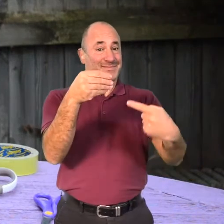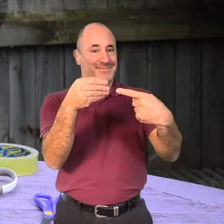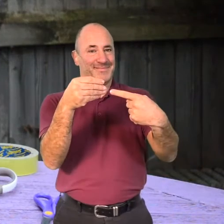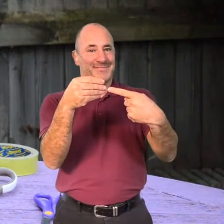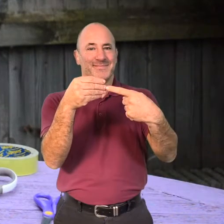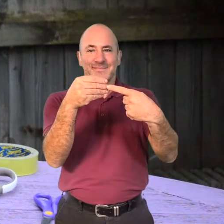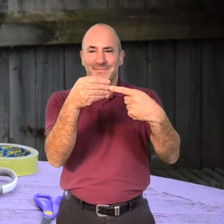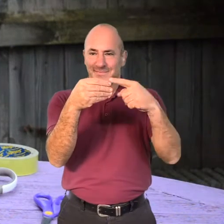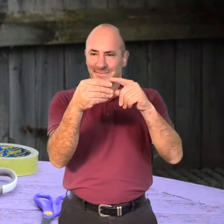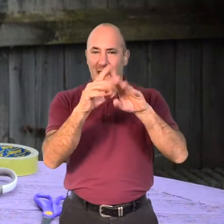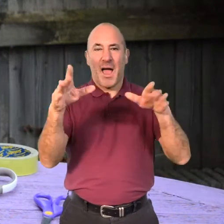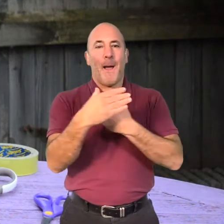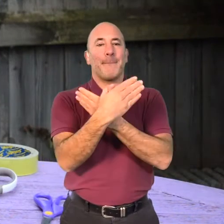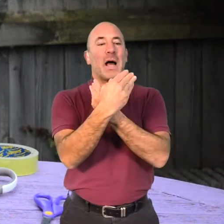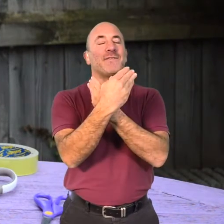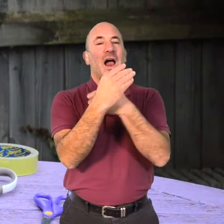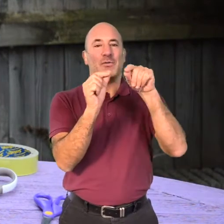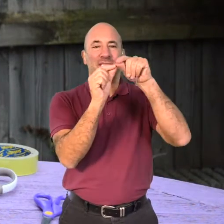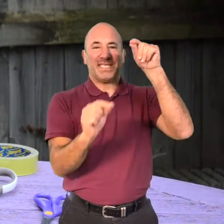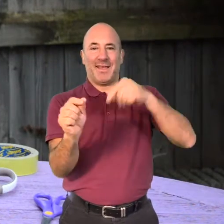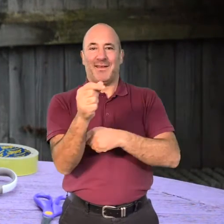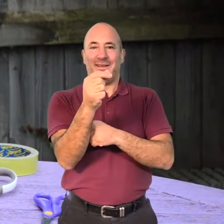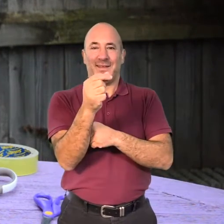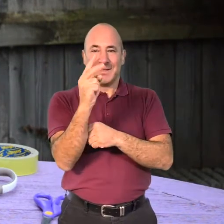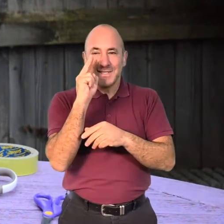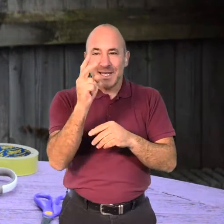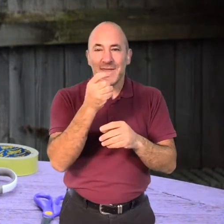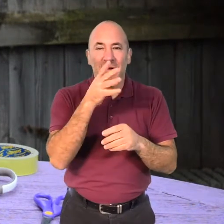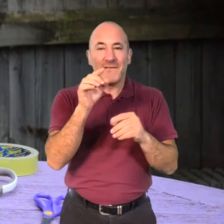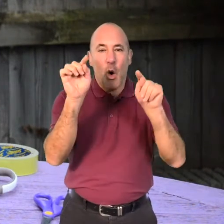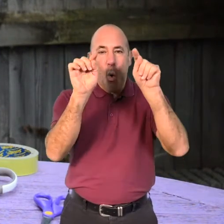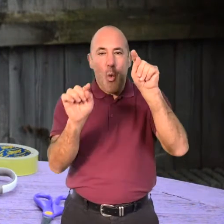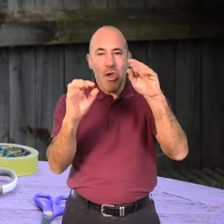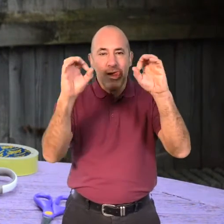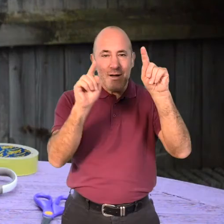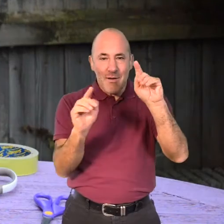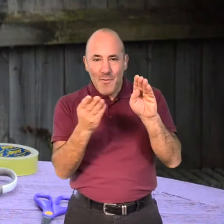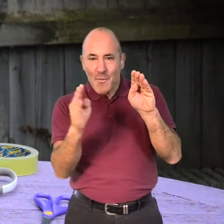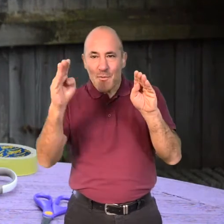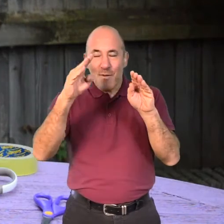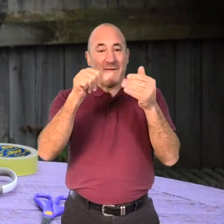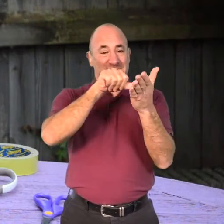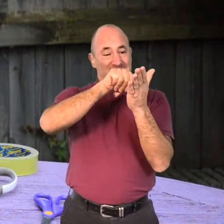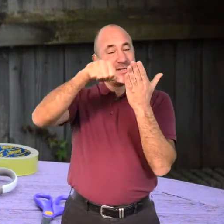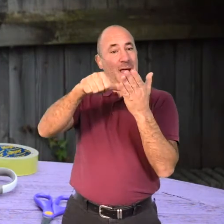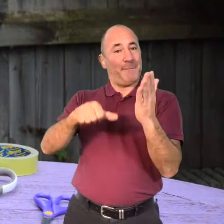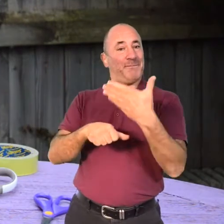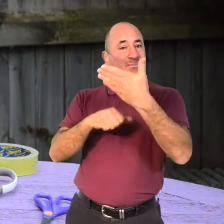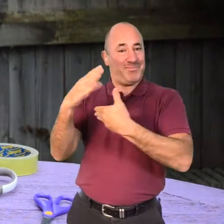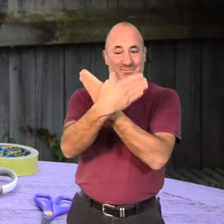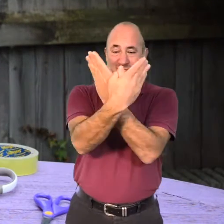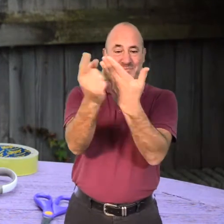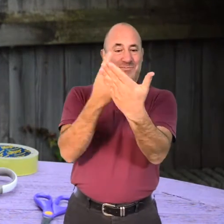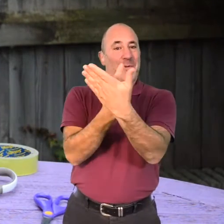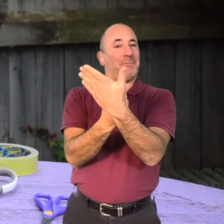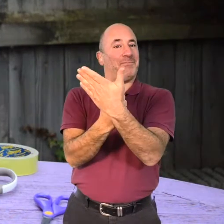the camera. It looks a little bit like a butterfly on a stick. You can still see the lovely swirl holes and it's sellotaped on to the back